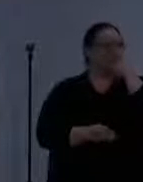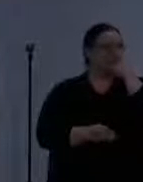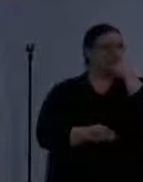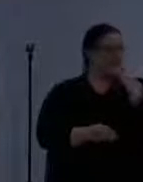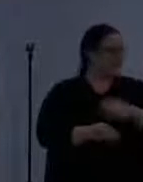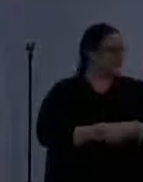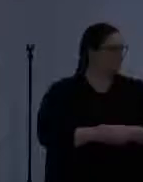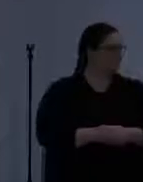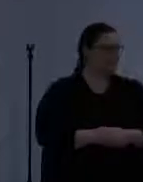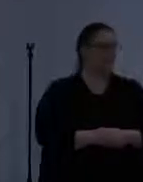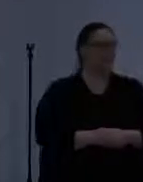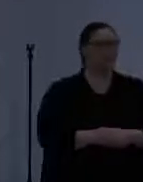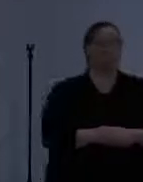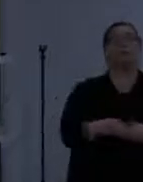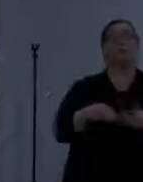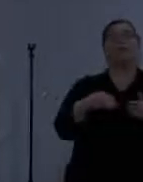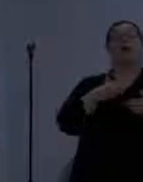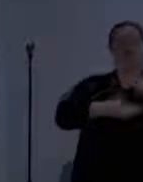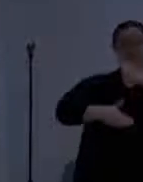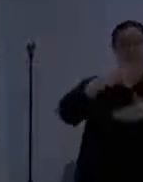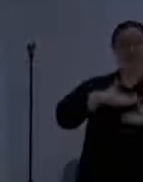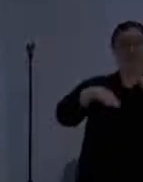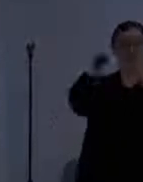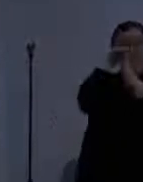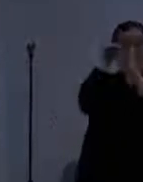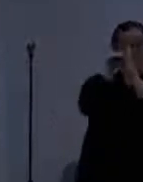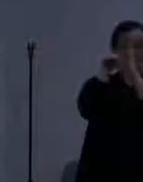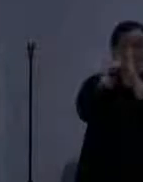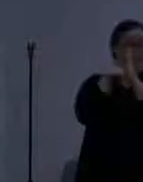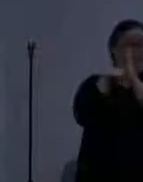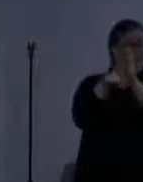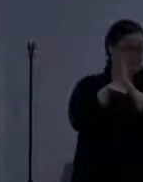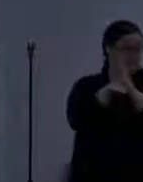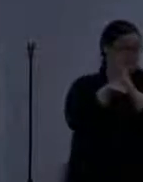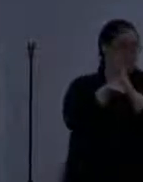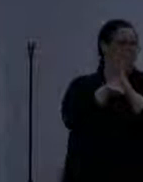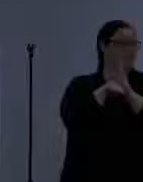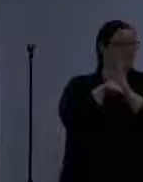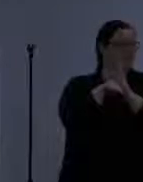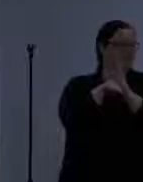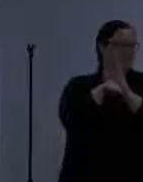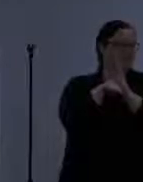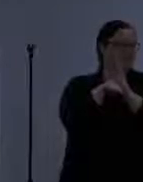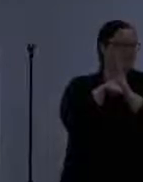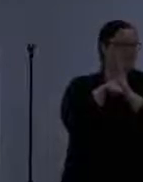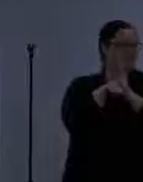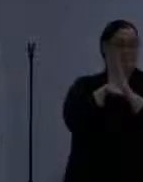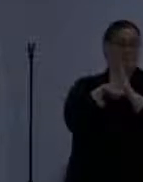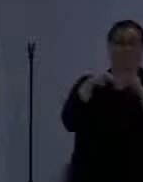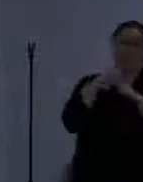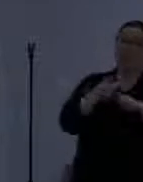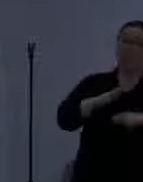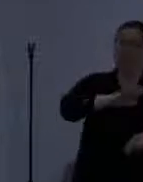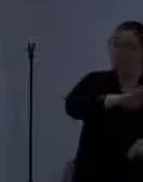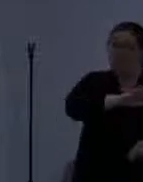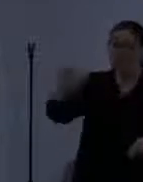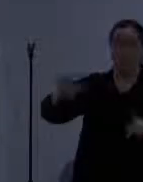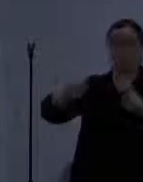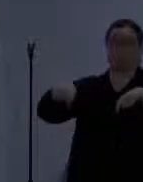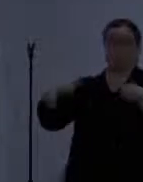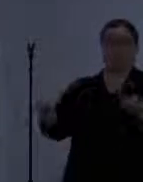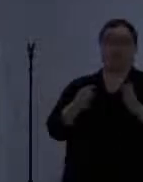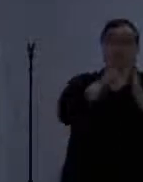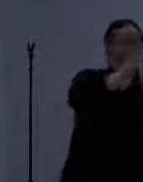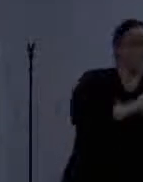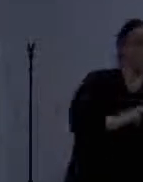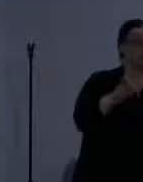So that code of conduct, that's the code that applies to all providers, whether they're registered or